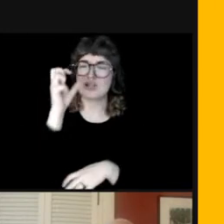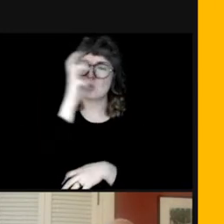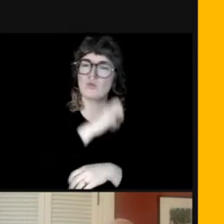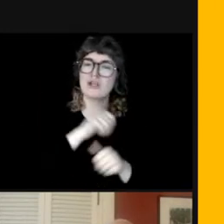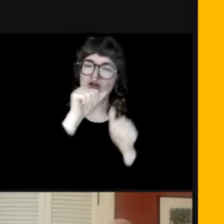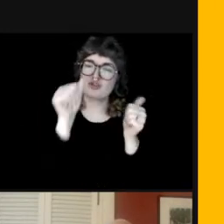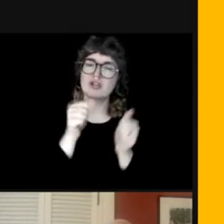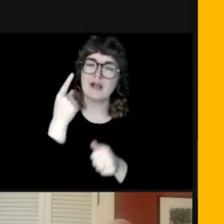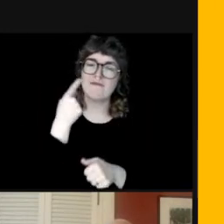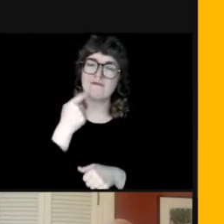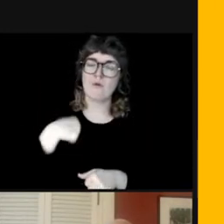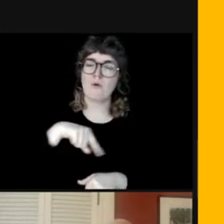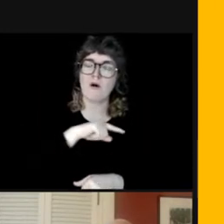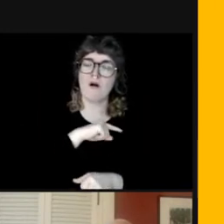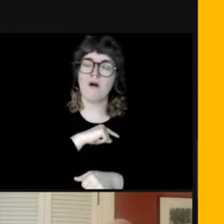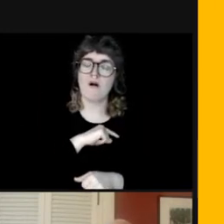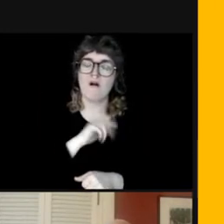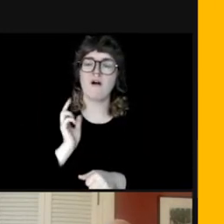that?